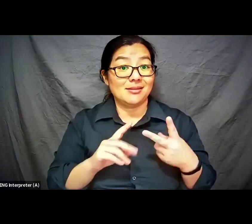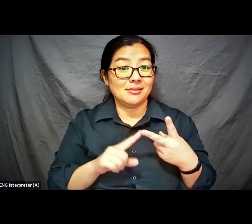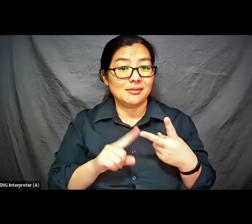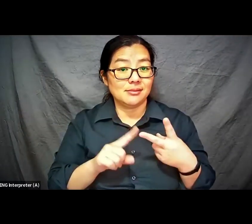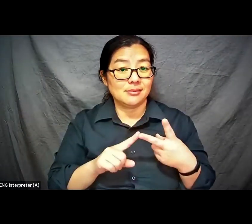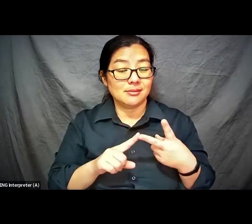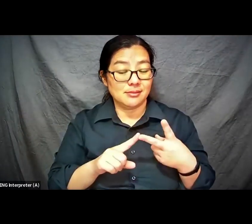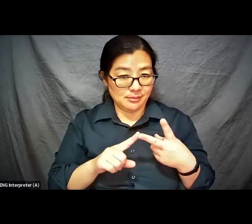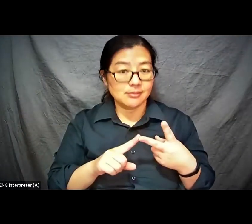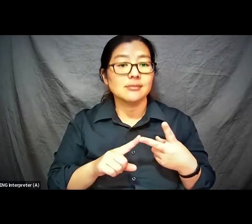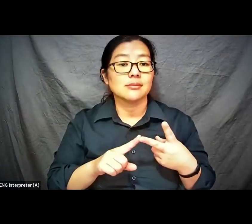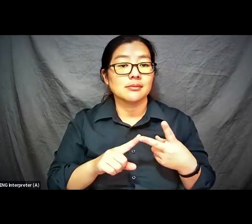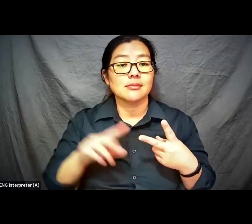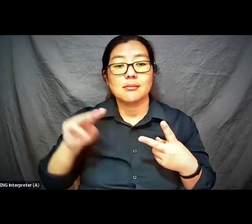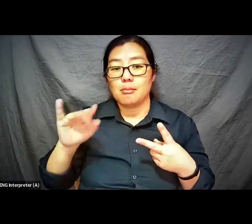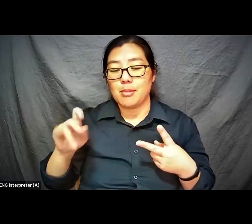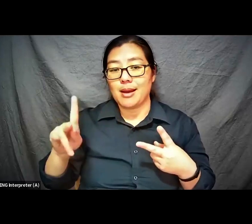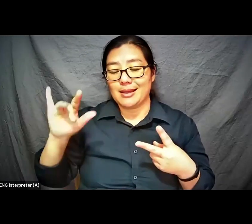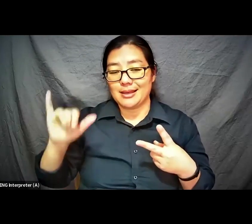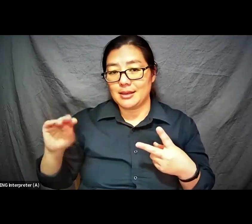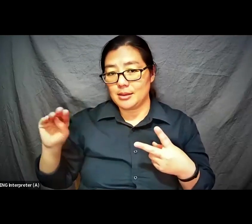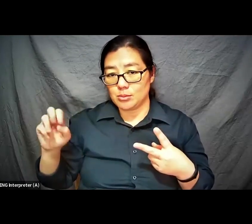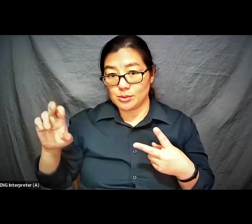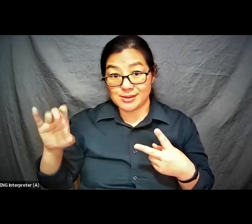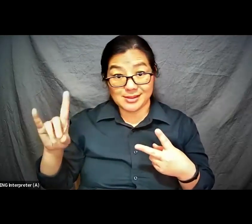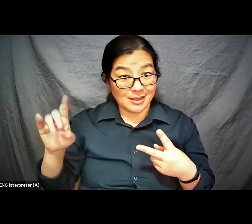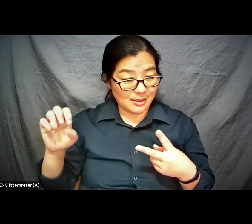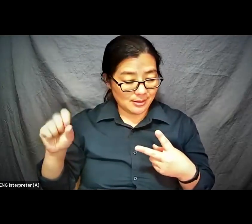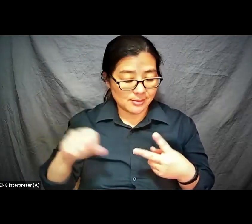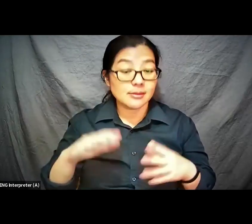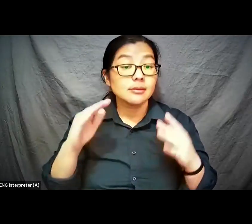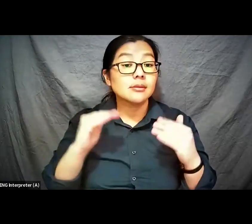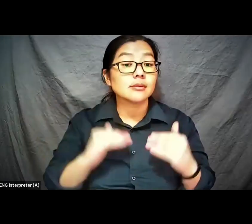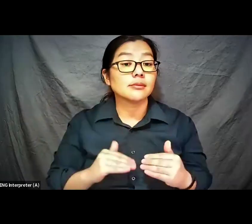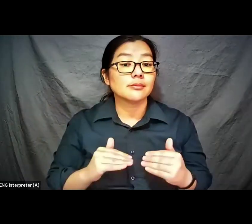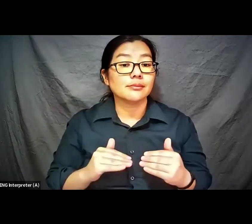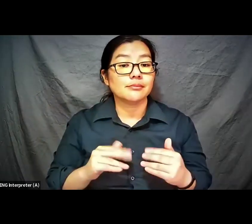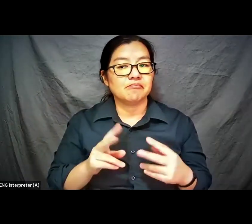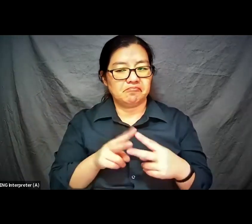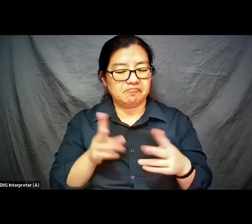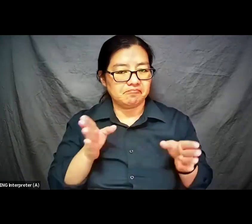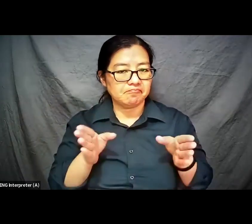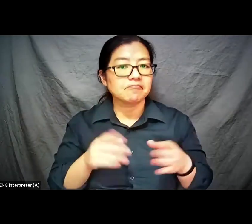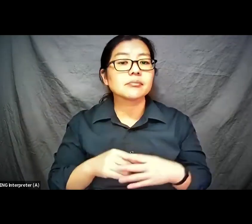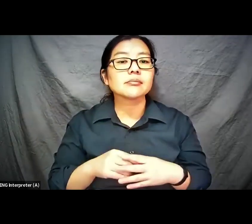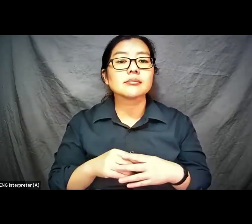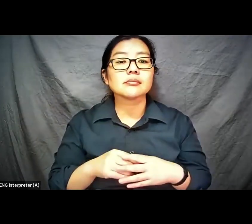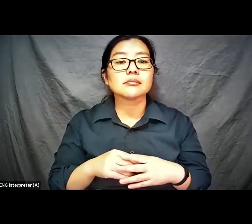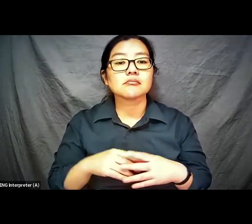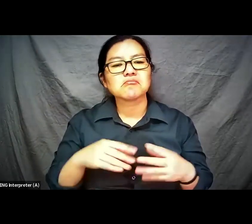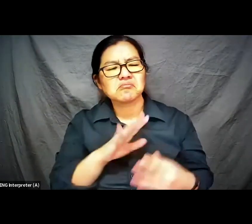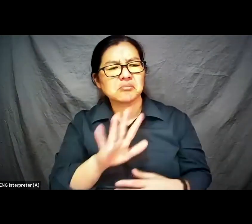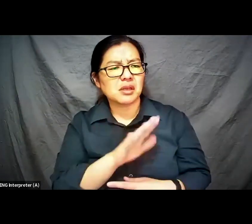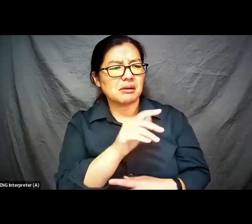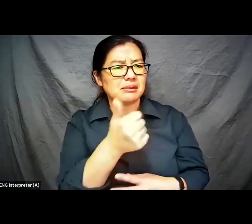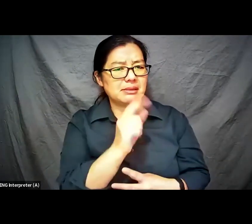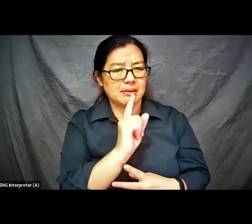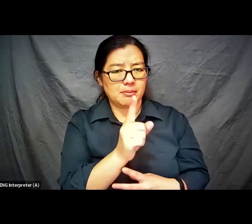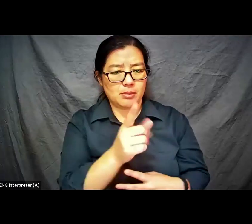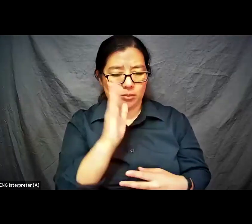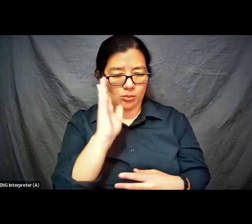Welcome back, everyone. This is Lotus speaking again. I hope everyone's breaks